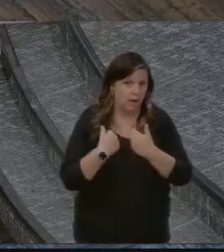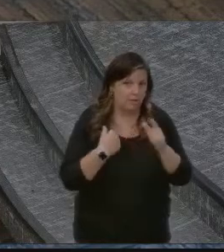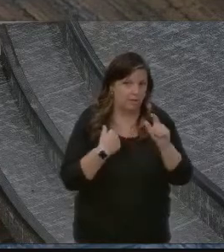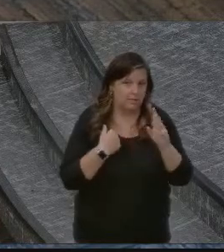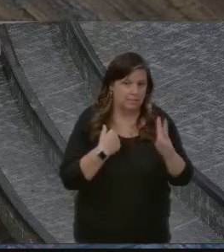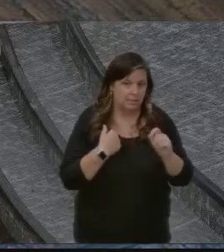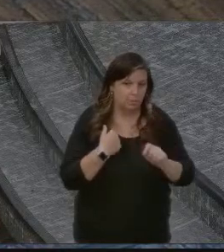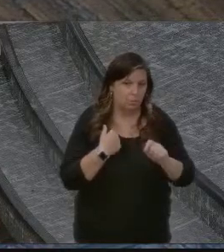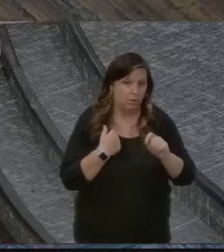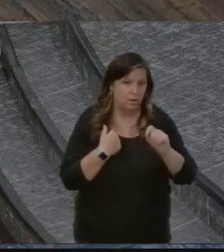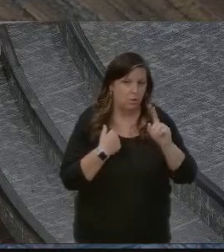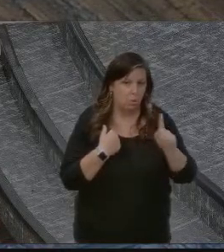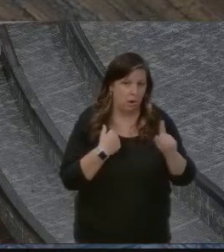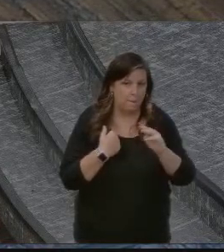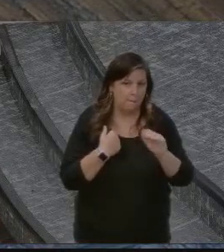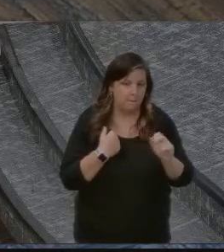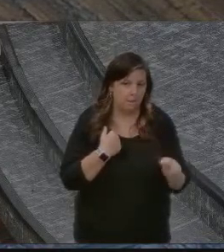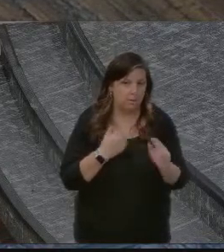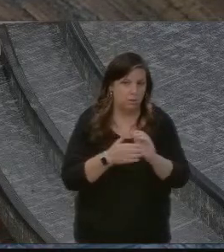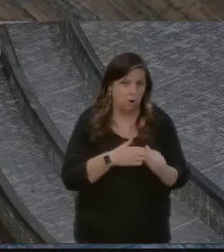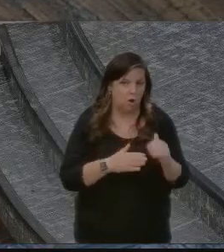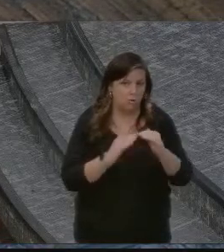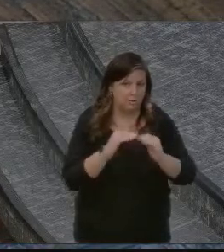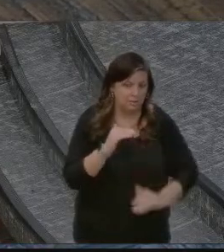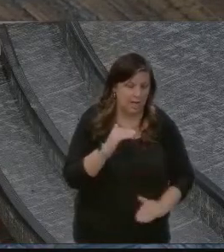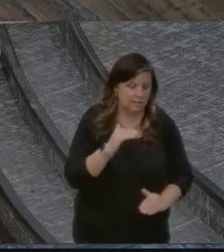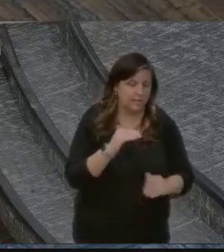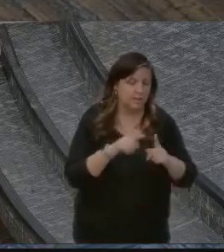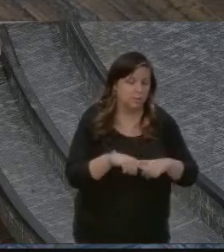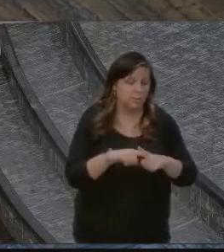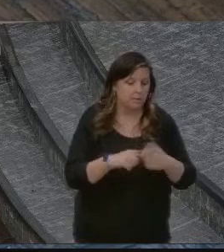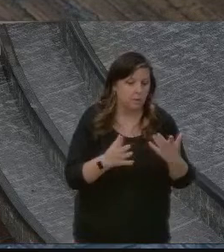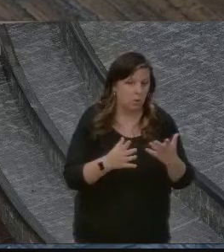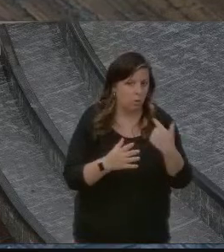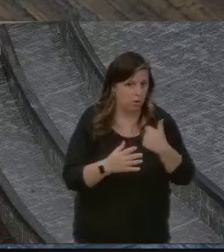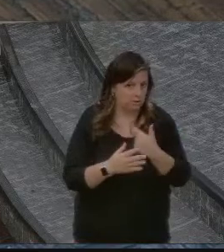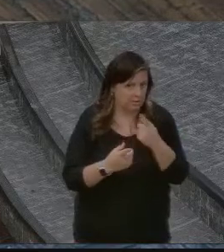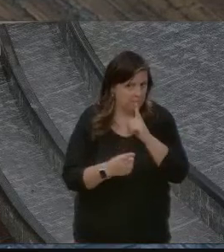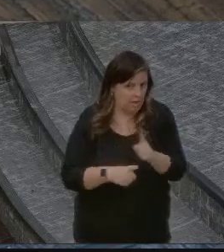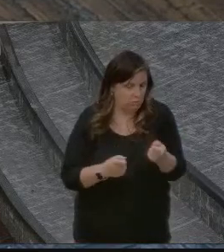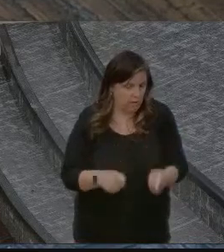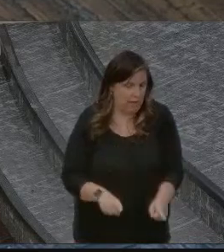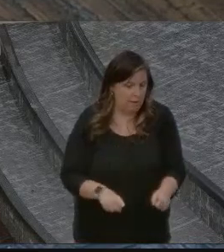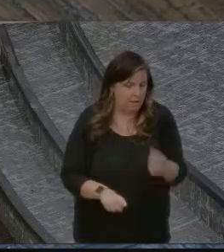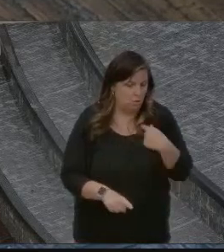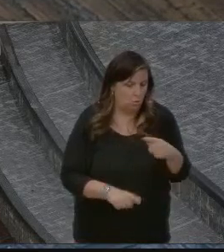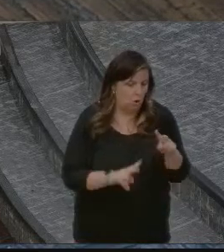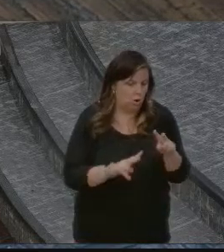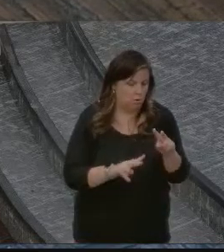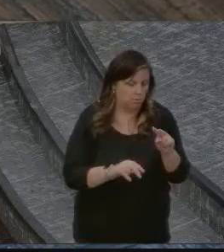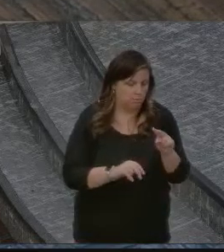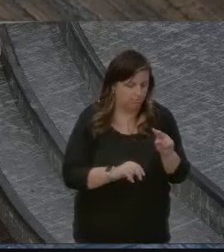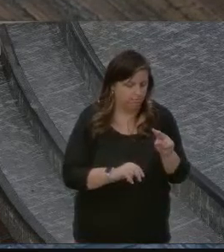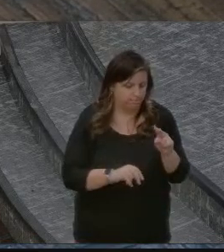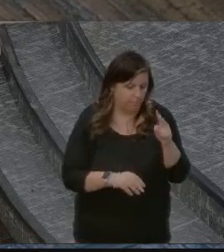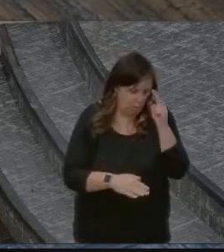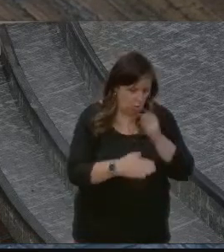less. Based off of what's actually transpired, we're looking at adding at least $2